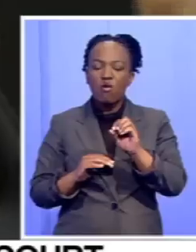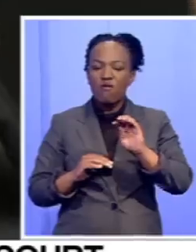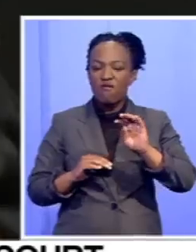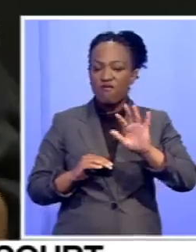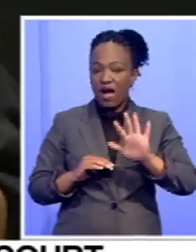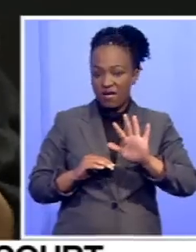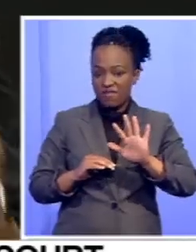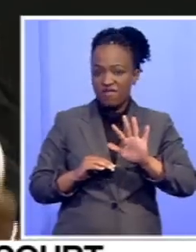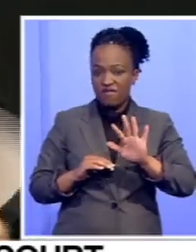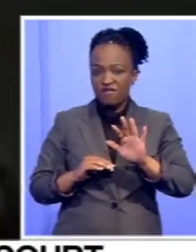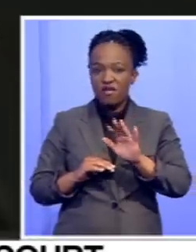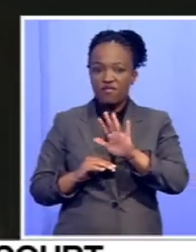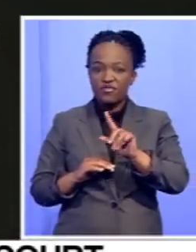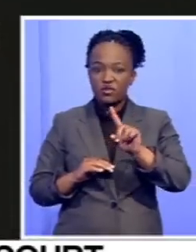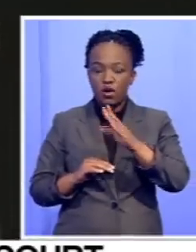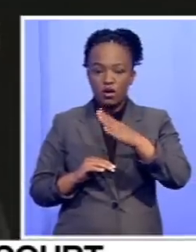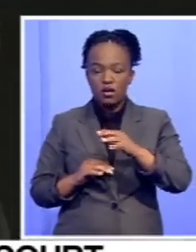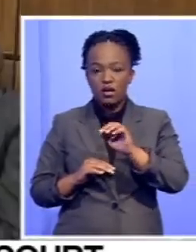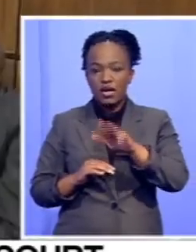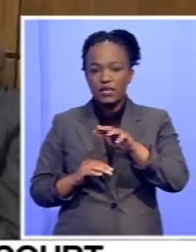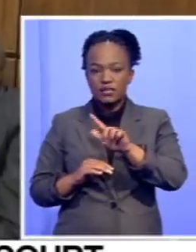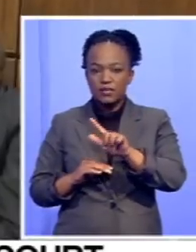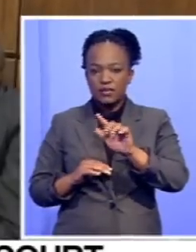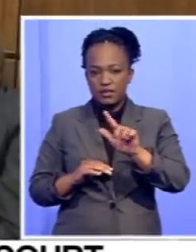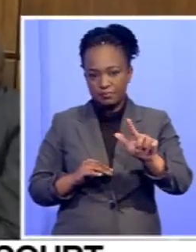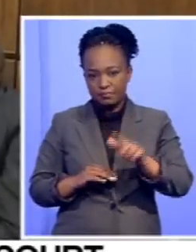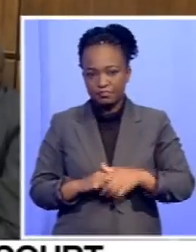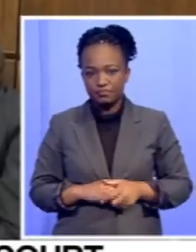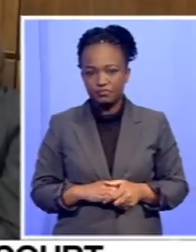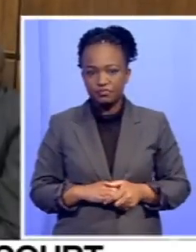Act 51 of 1977.